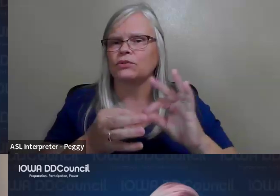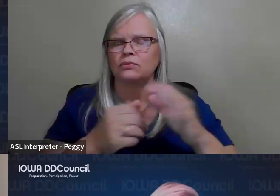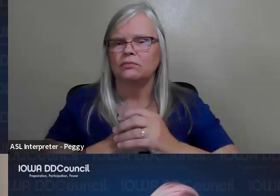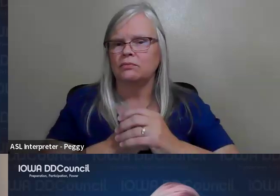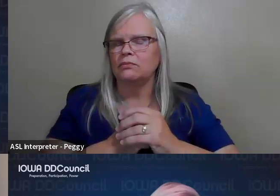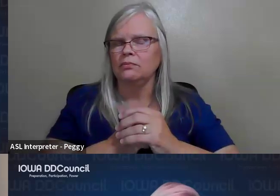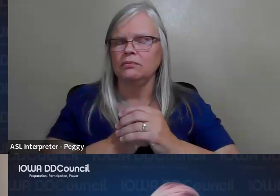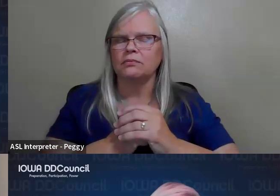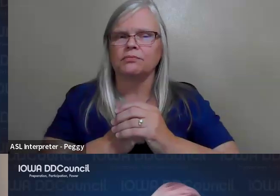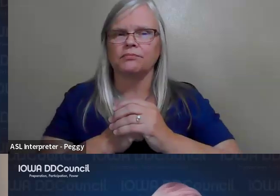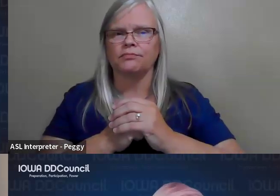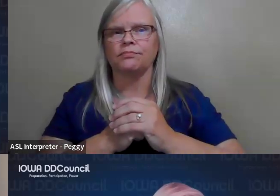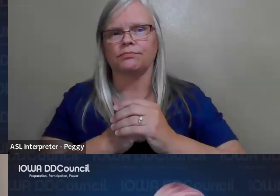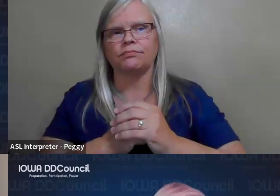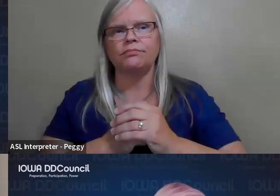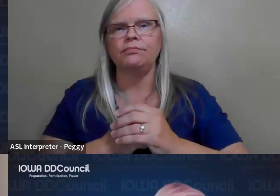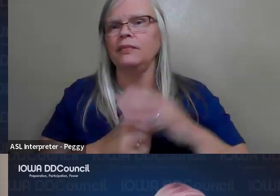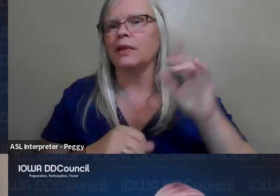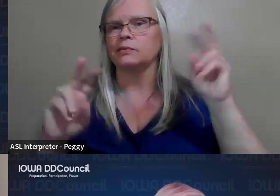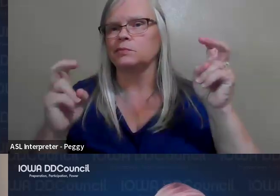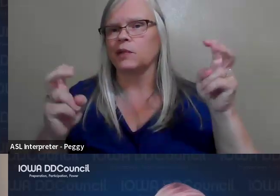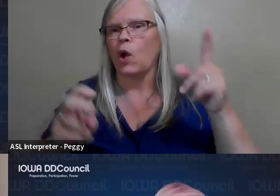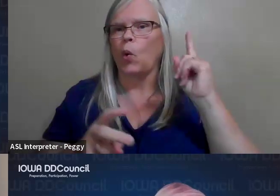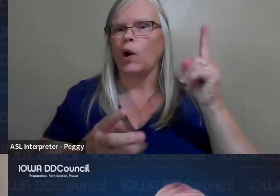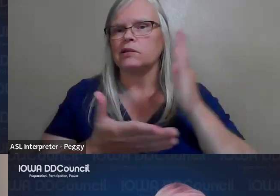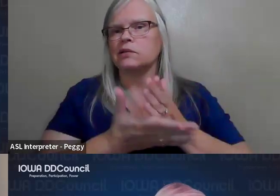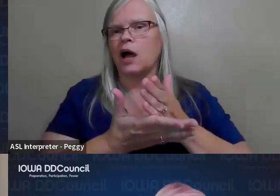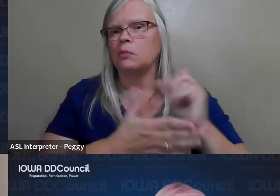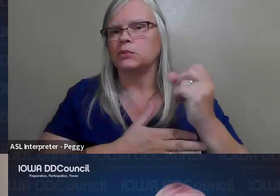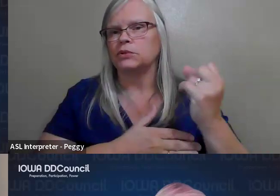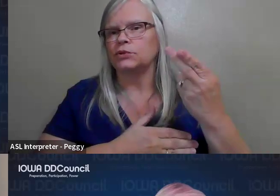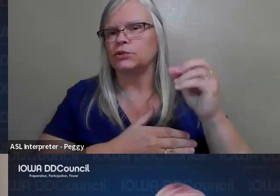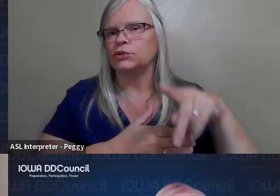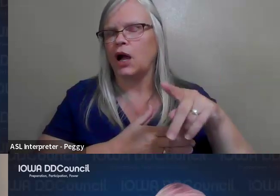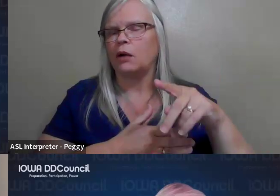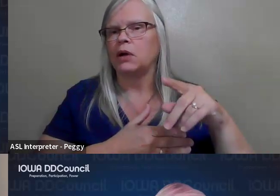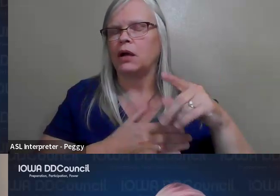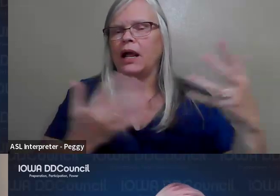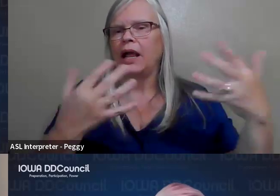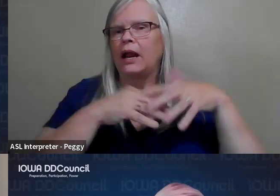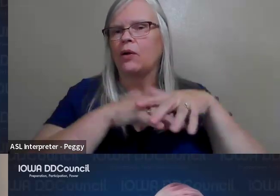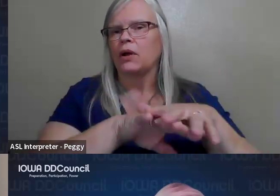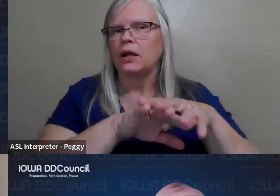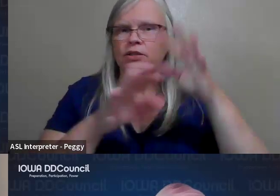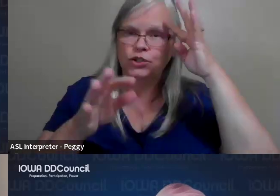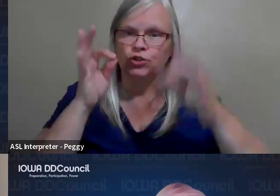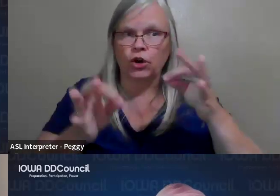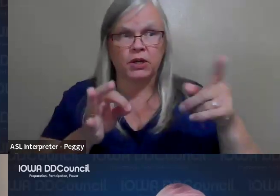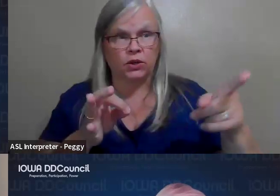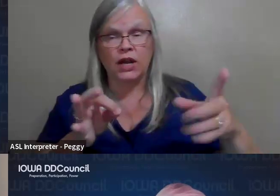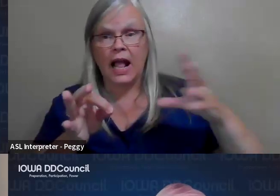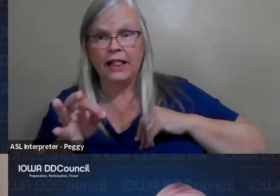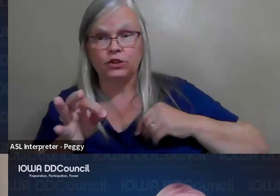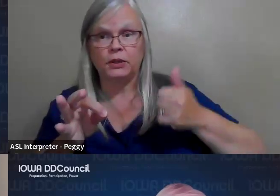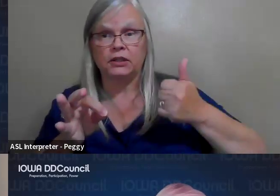is their sort of one-stop shop integrated system for determining eligibility and